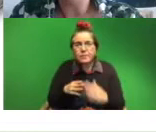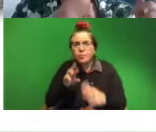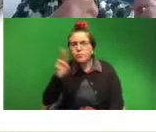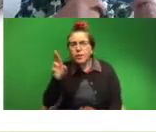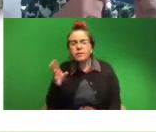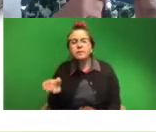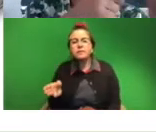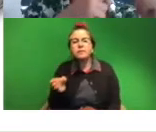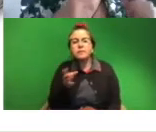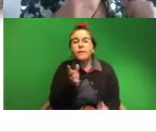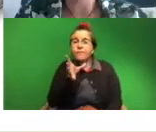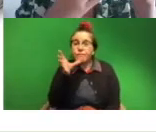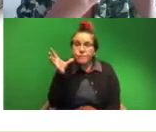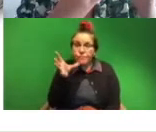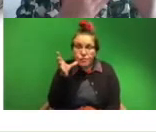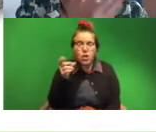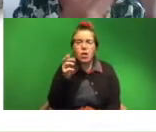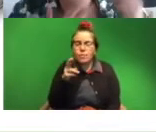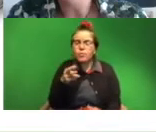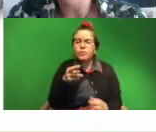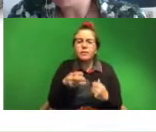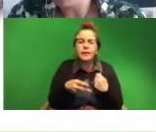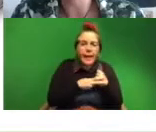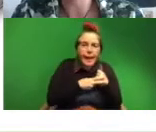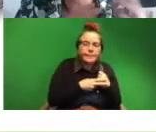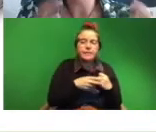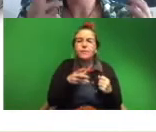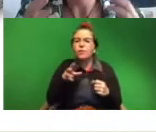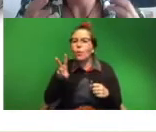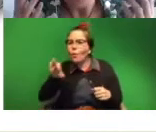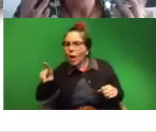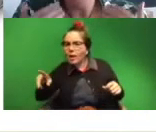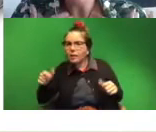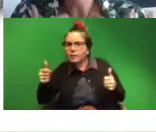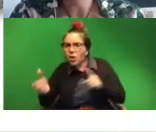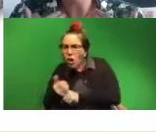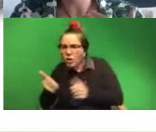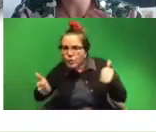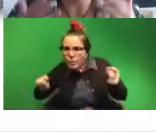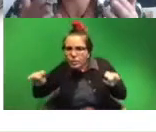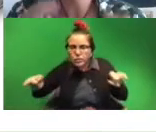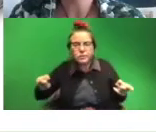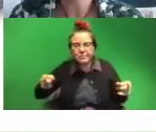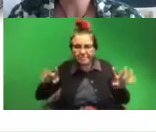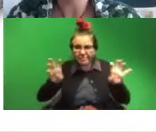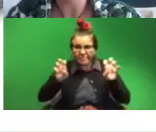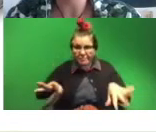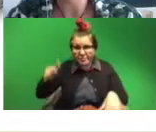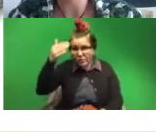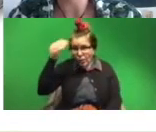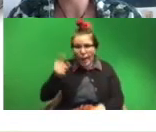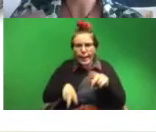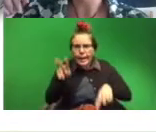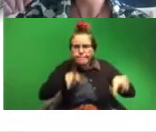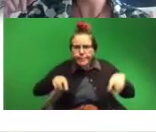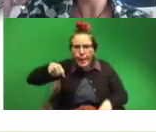farmed versus captive versus out in the wild caught? We don't know. I cannot look at this purse and